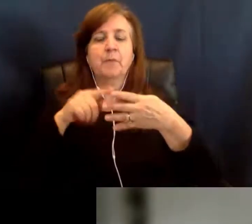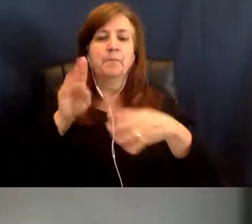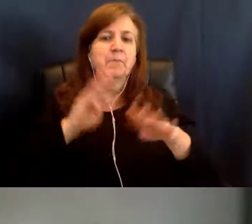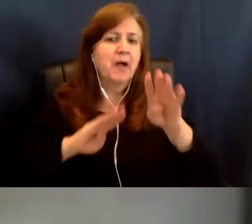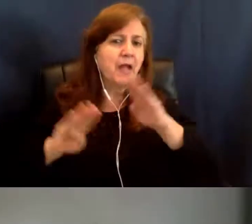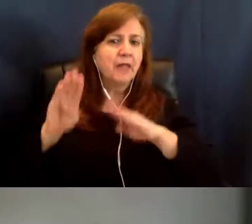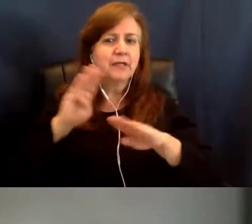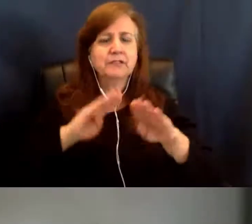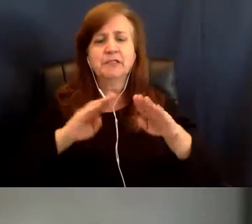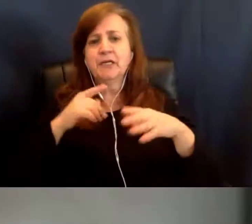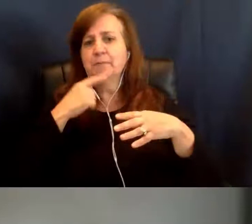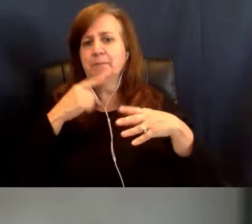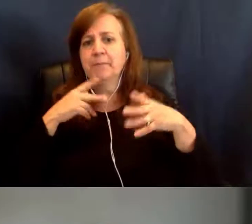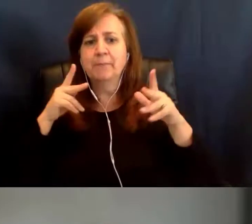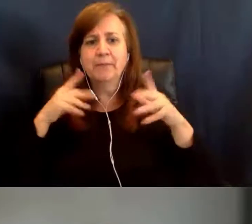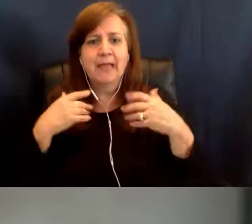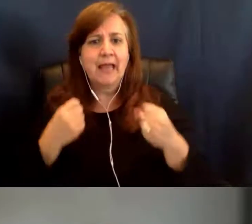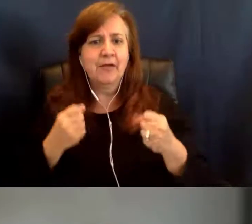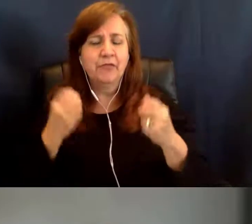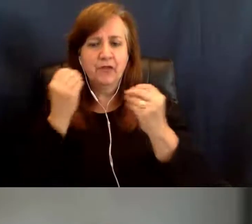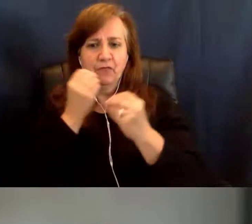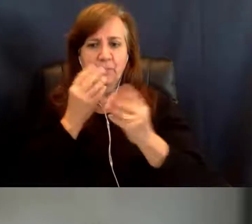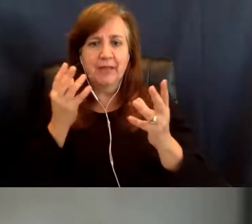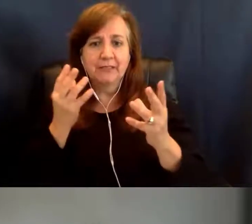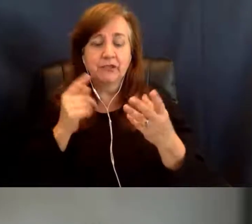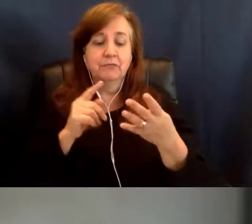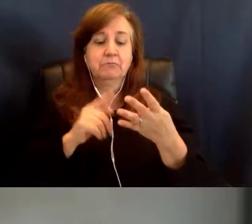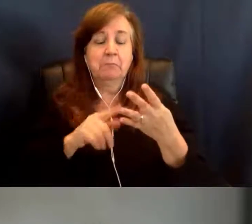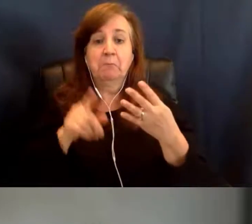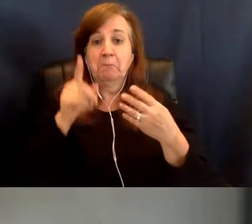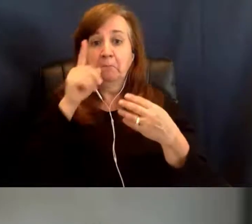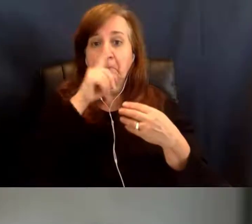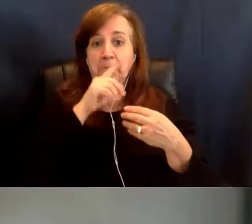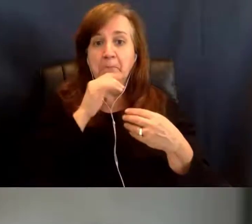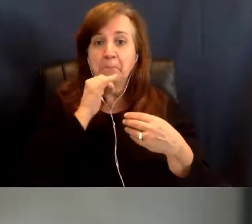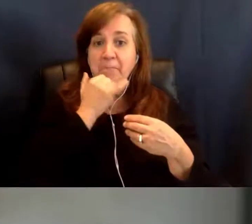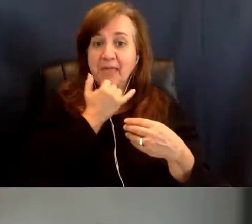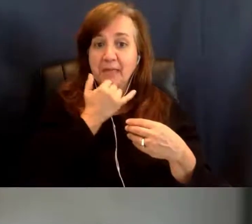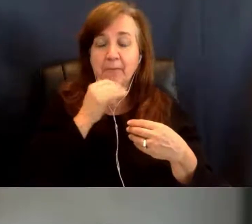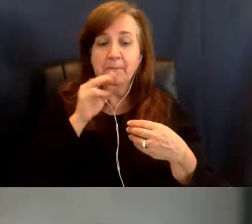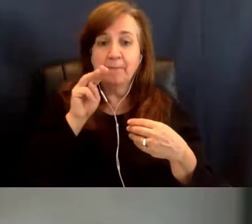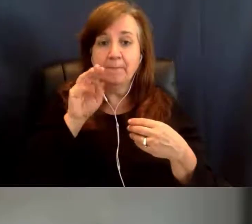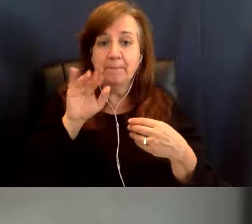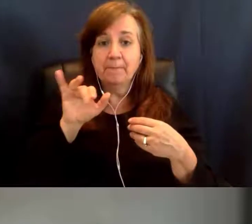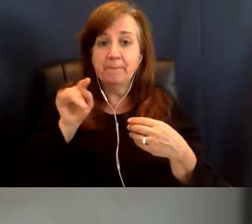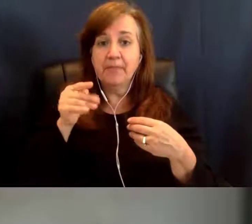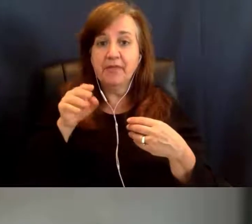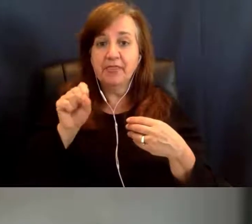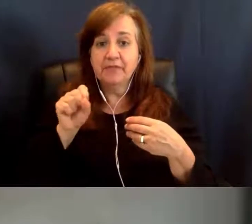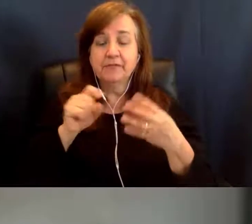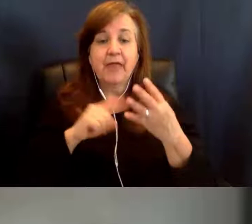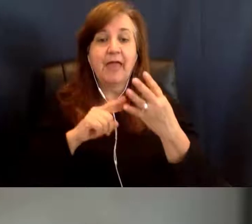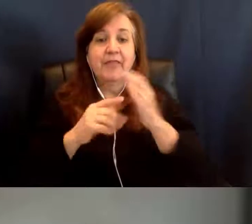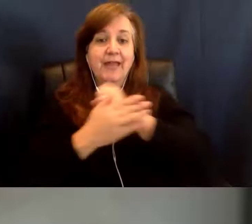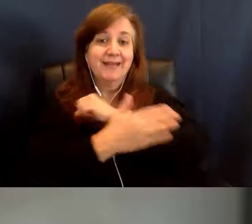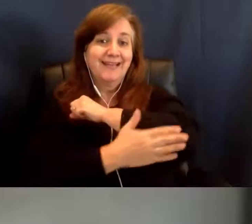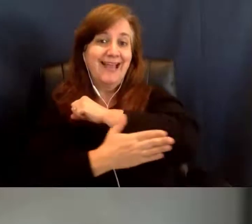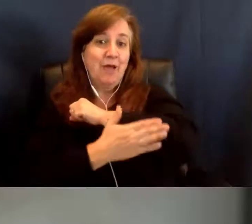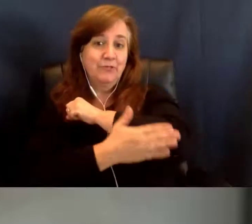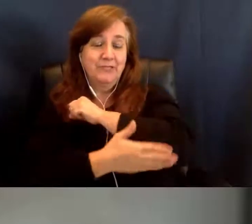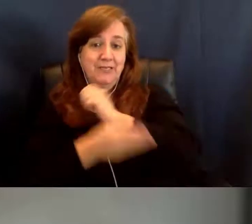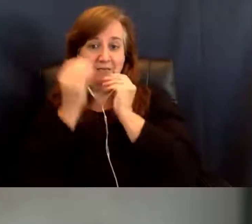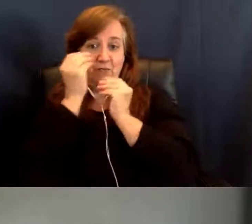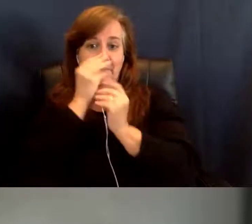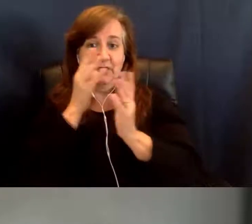public health information, myths, and also about our county information. Sophia